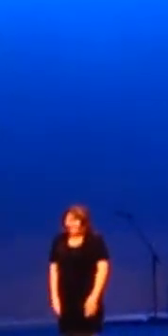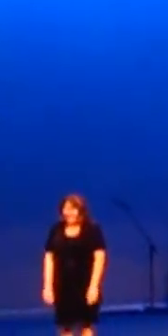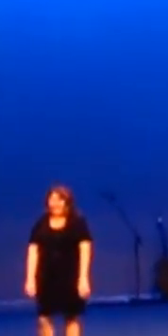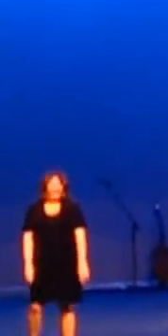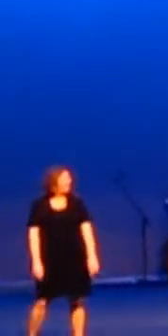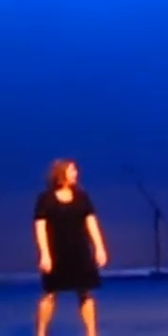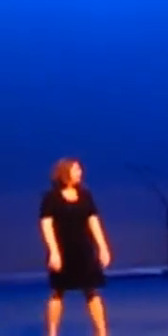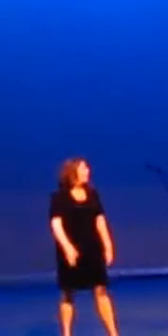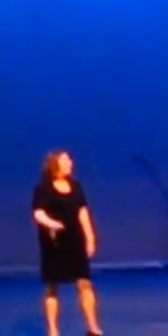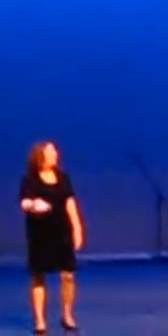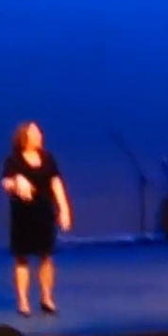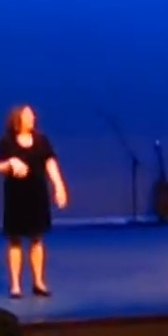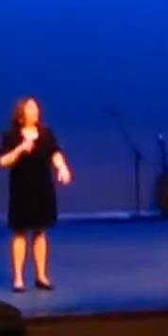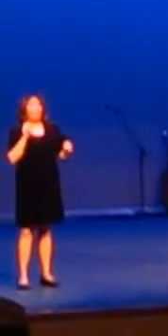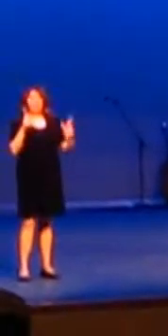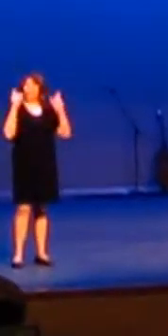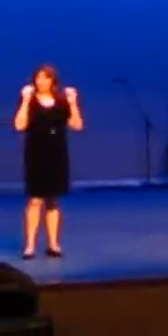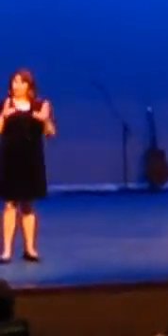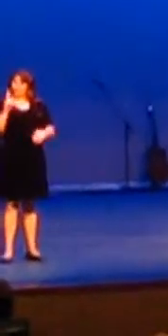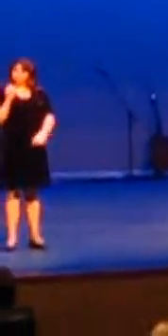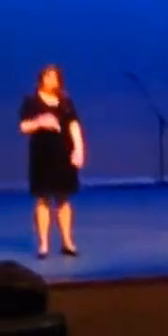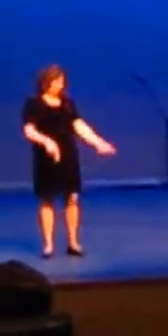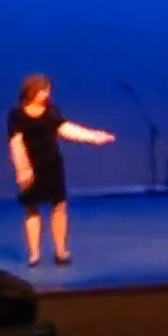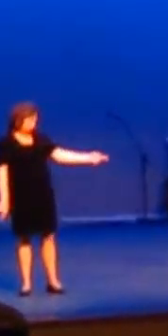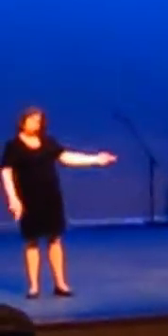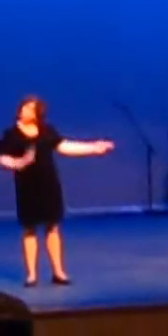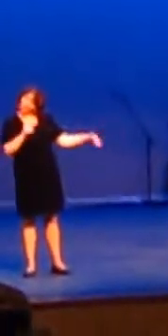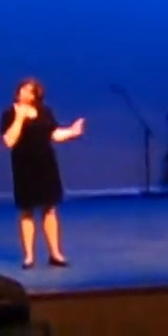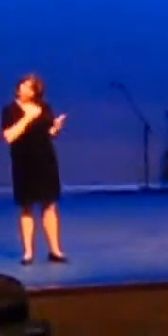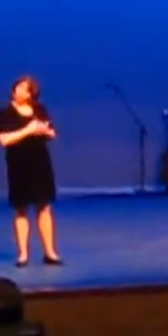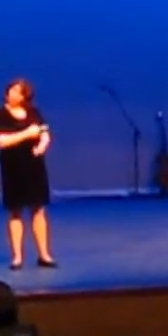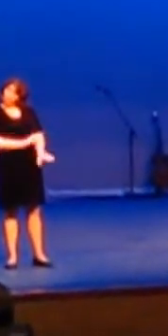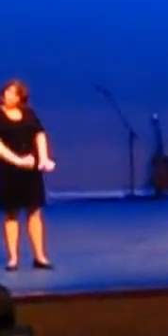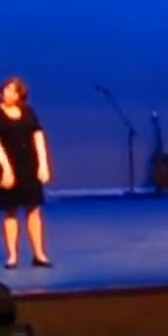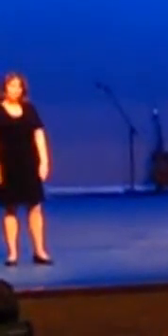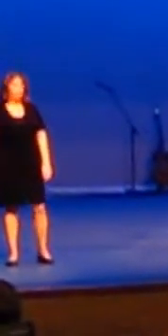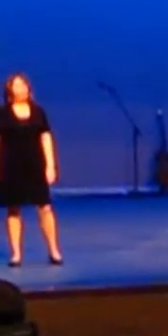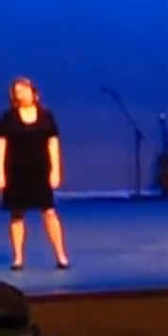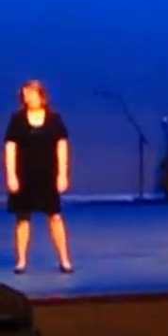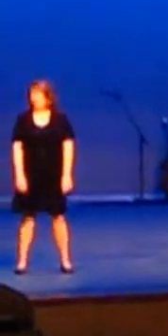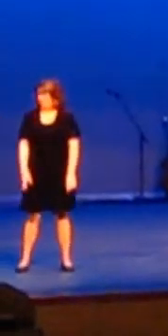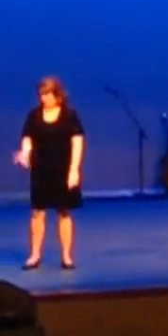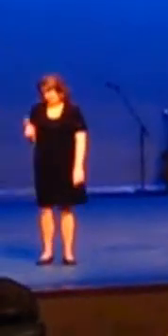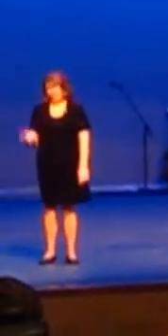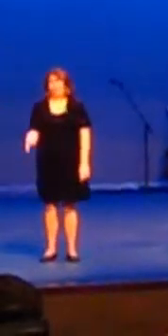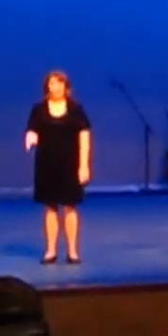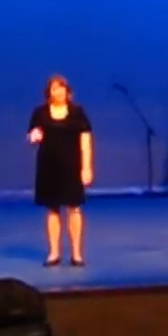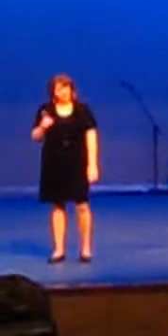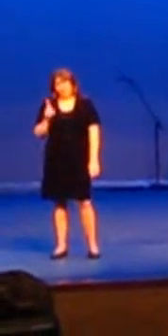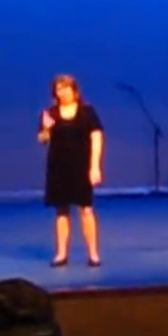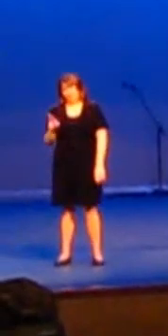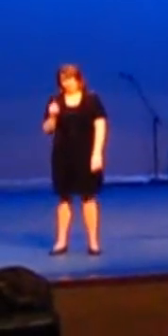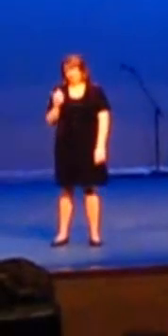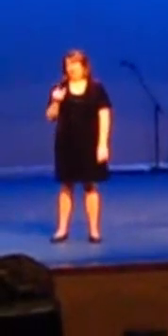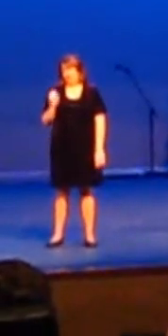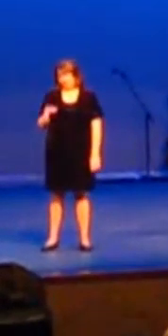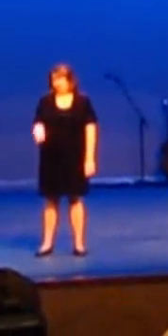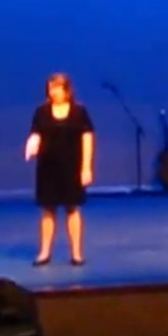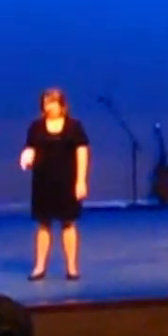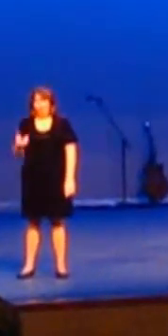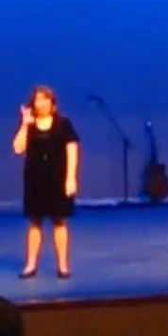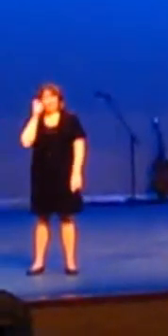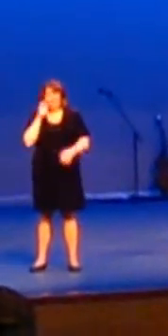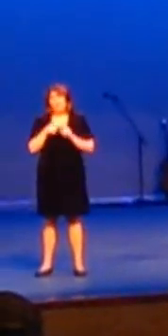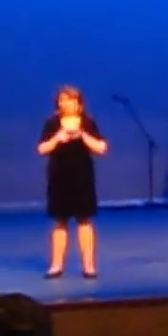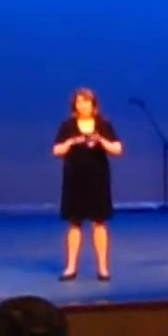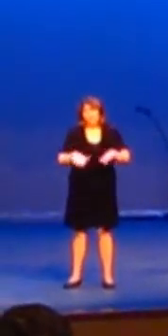So, Teacher Dan, how well did Dr. Taylor do? Well, Dr. Taylor, listening to a